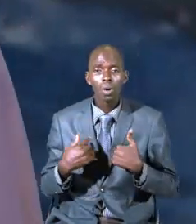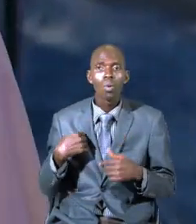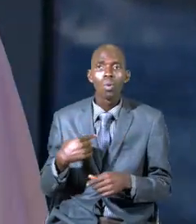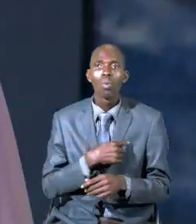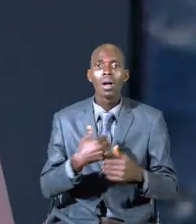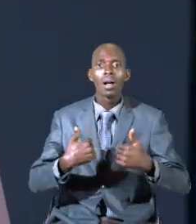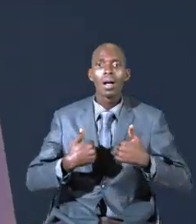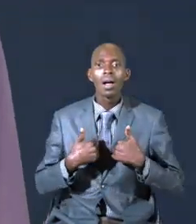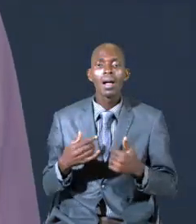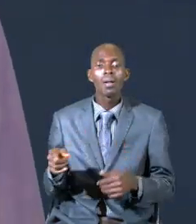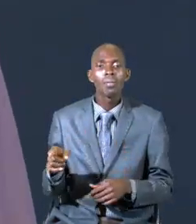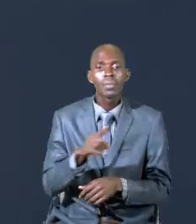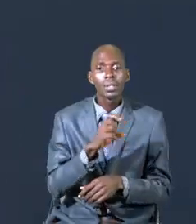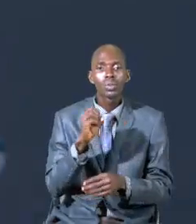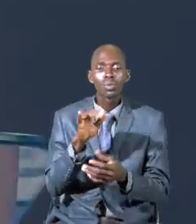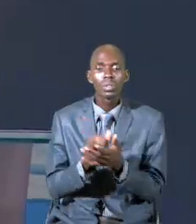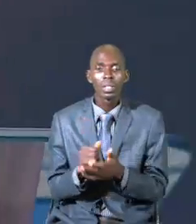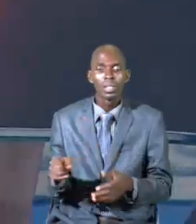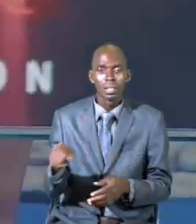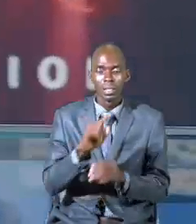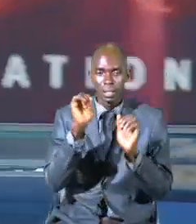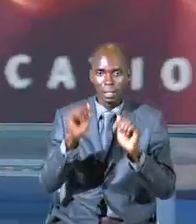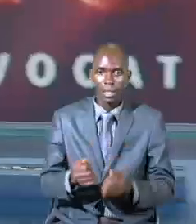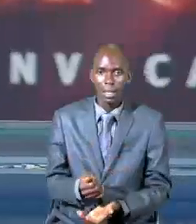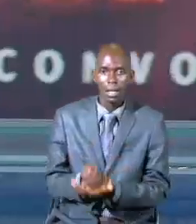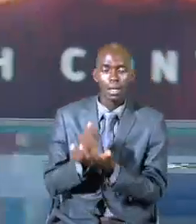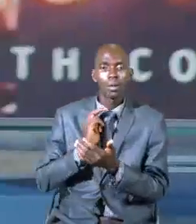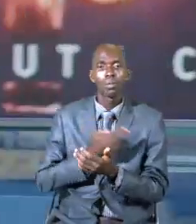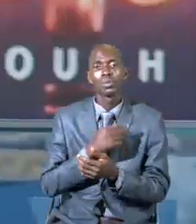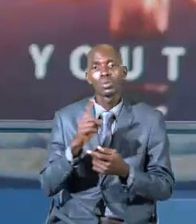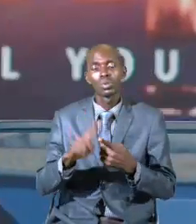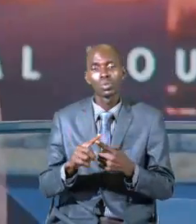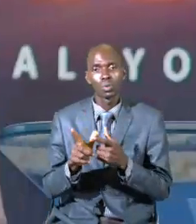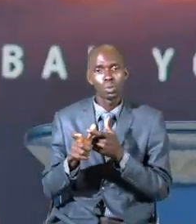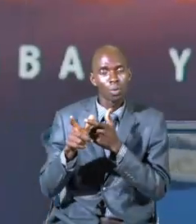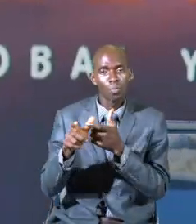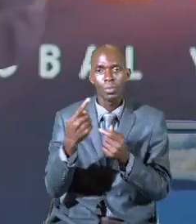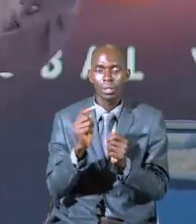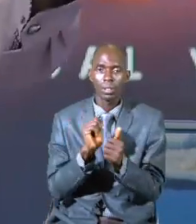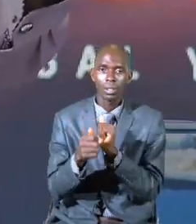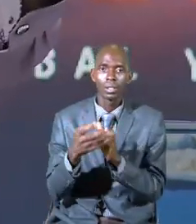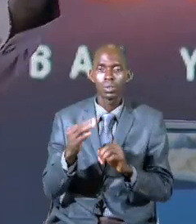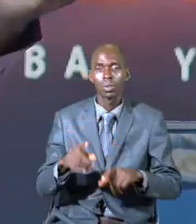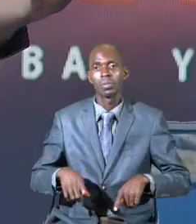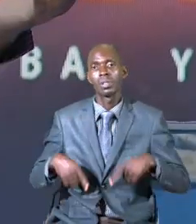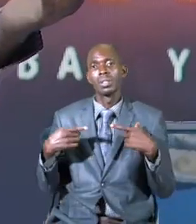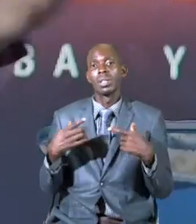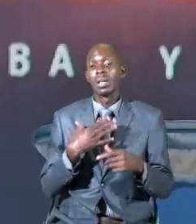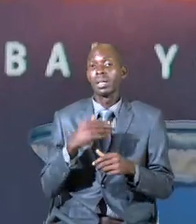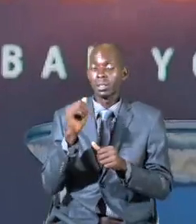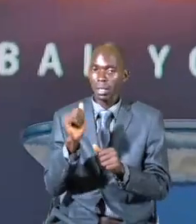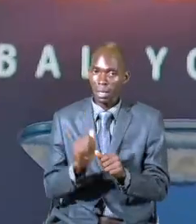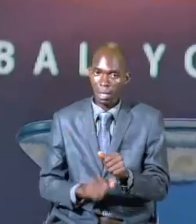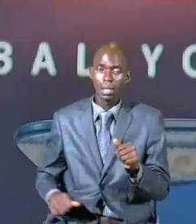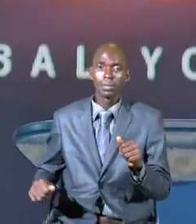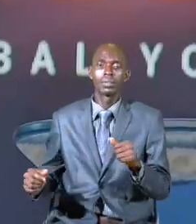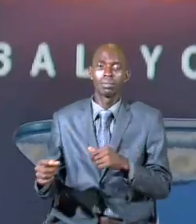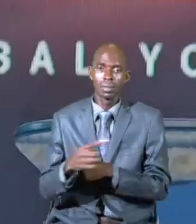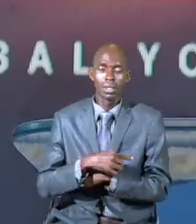will help us to run the race of life. And every day we are